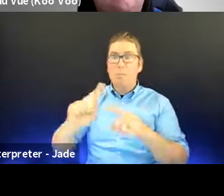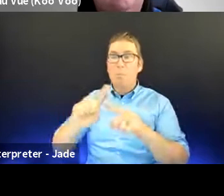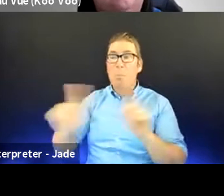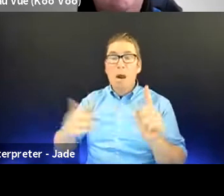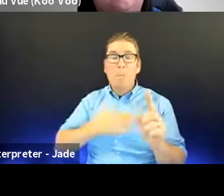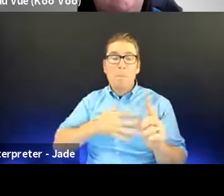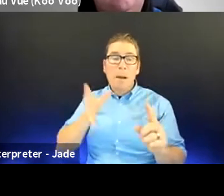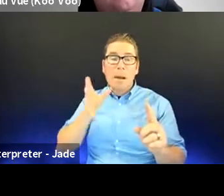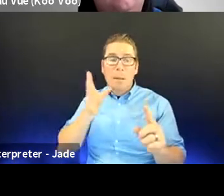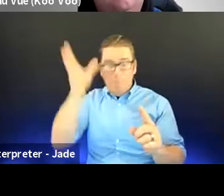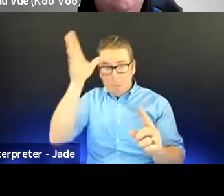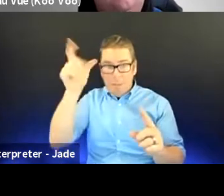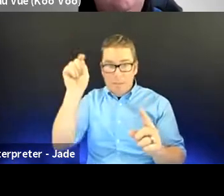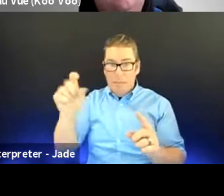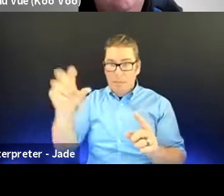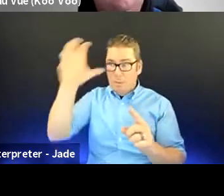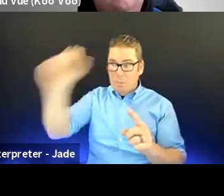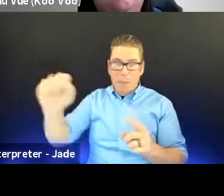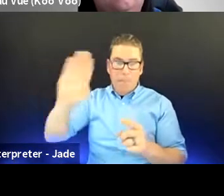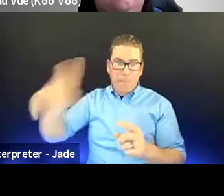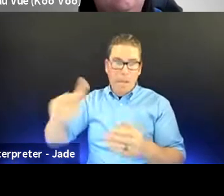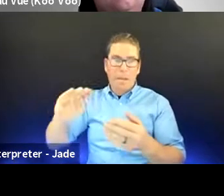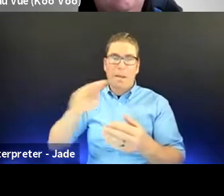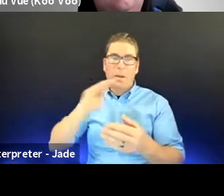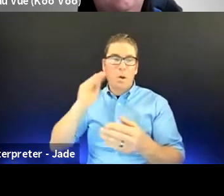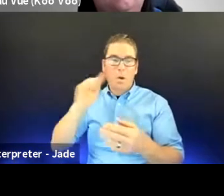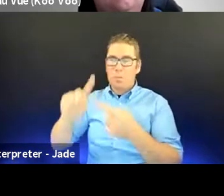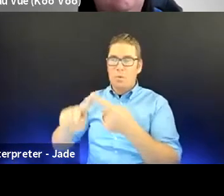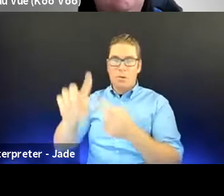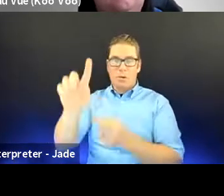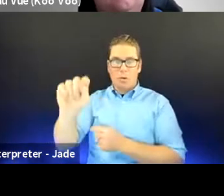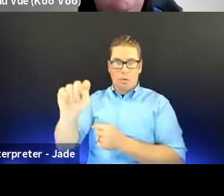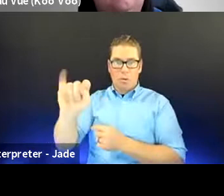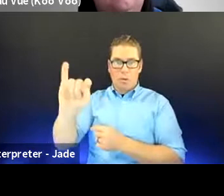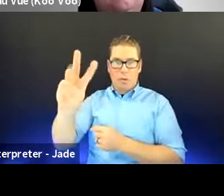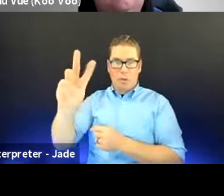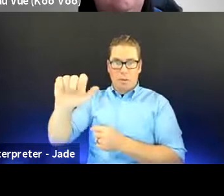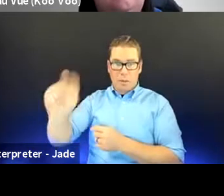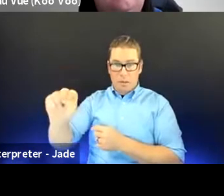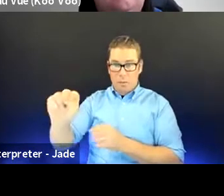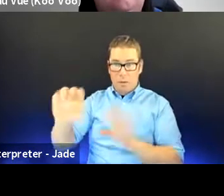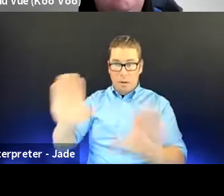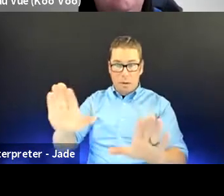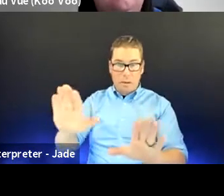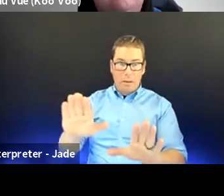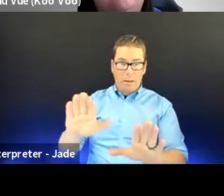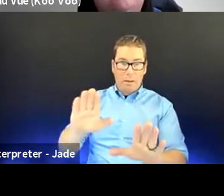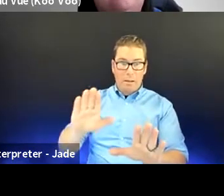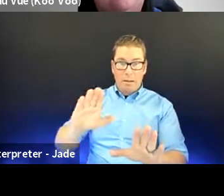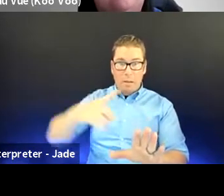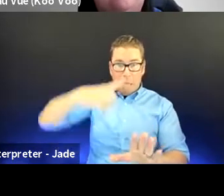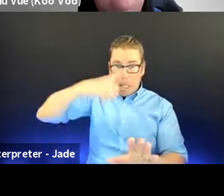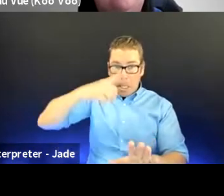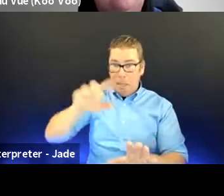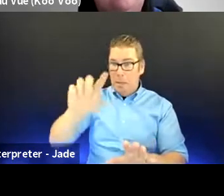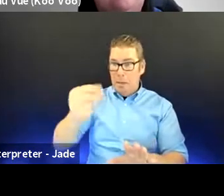Taiwan. So this is overseas, a small little country island off of the coast of China, not Thailand, but it's Taiwan. And